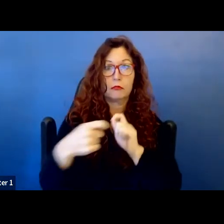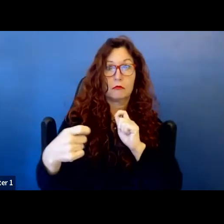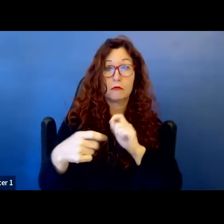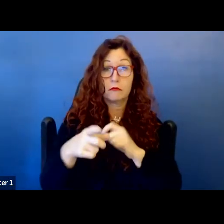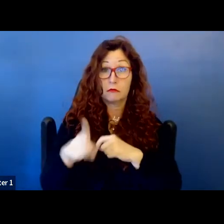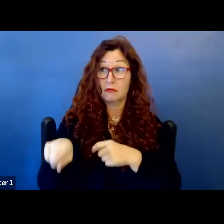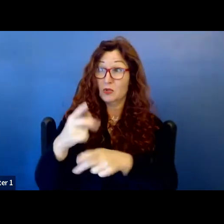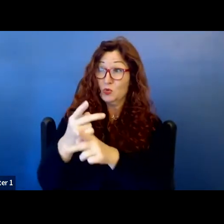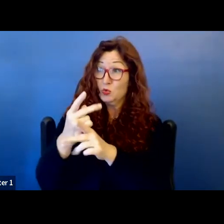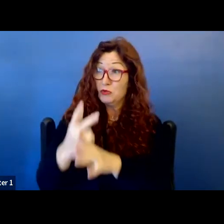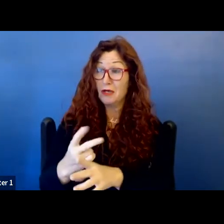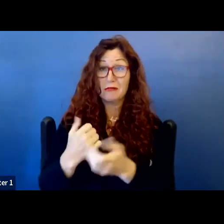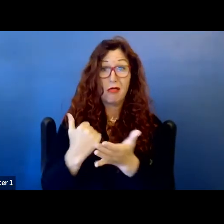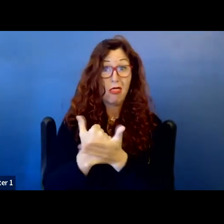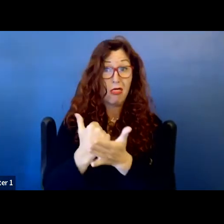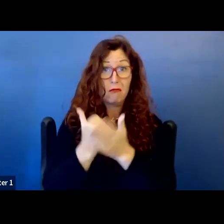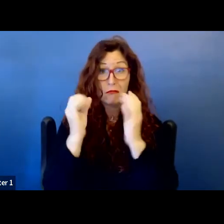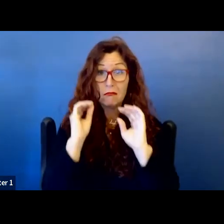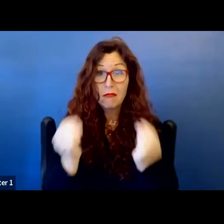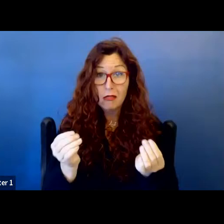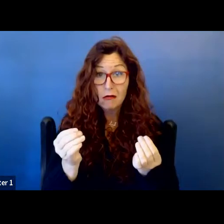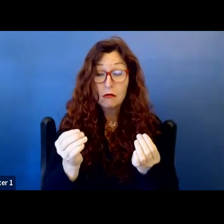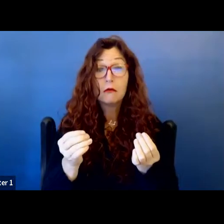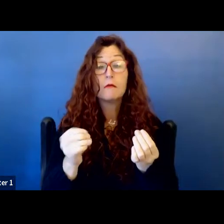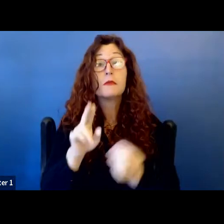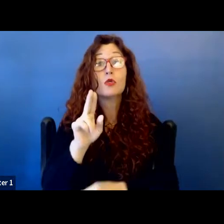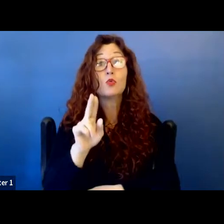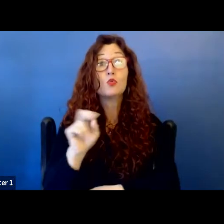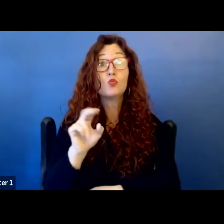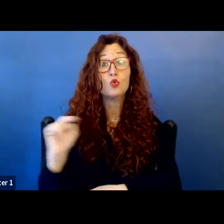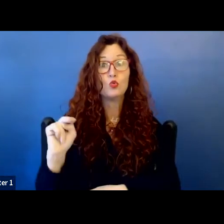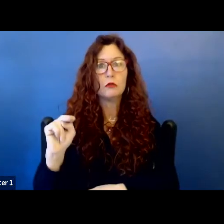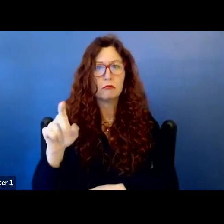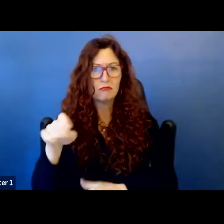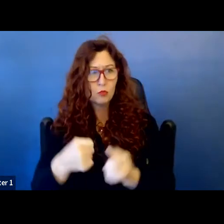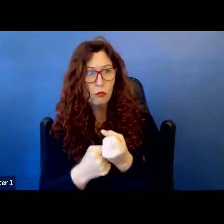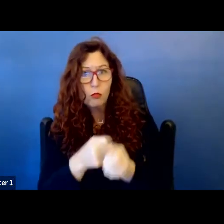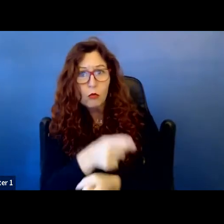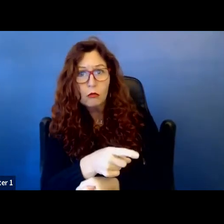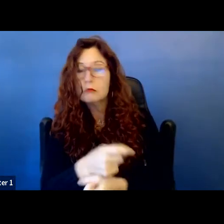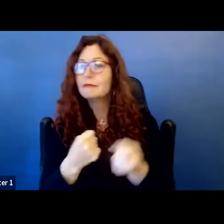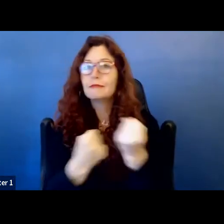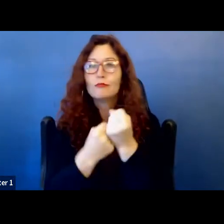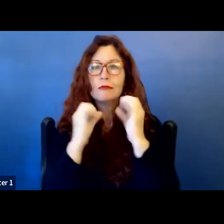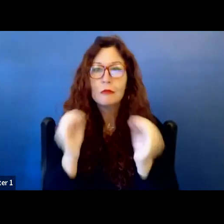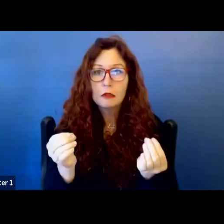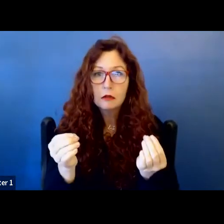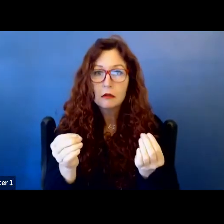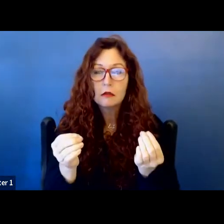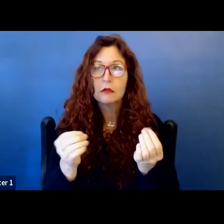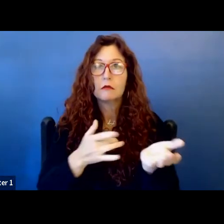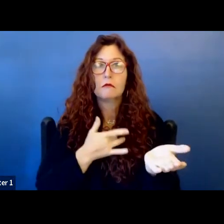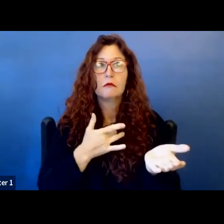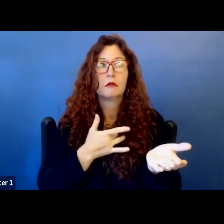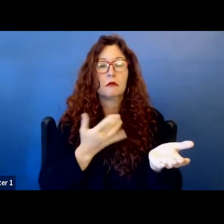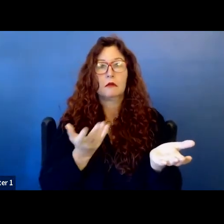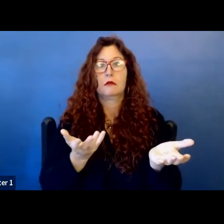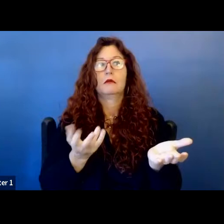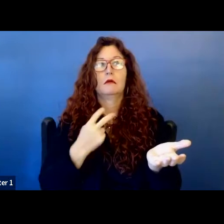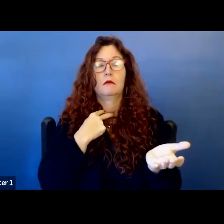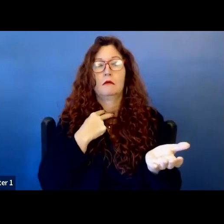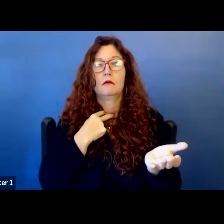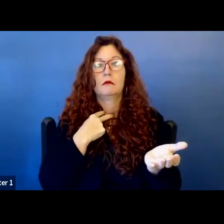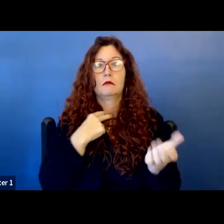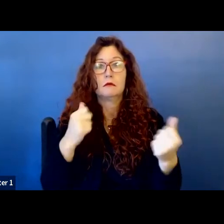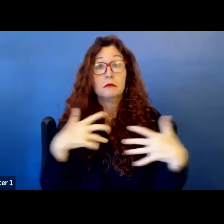unsupportive they perpetuate the culture of exclusion when they fail to hold other workers accountable to their leadership's stated